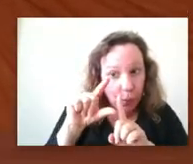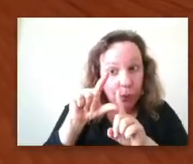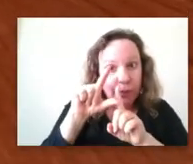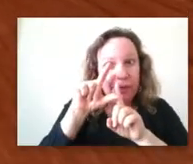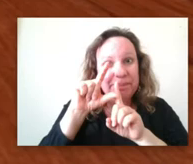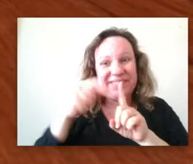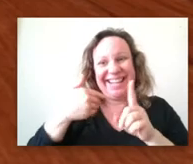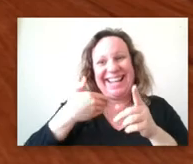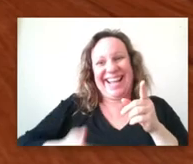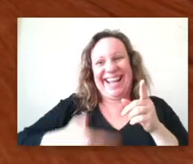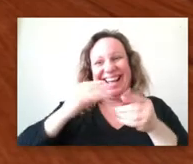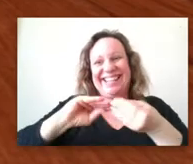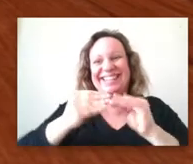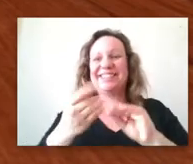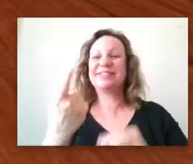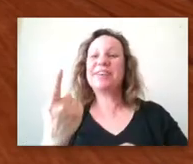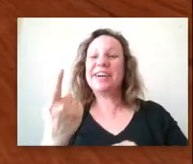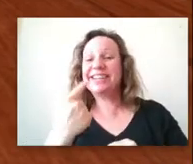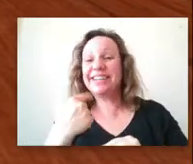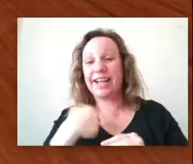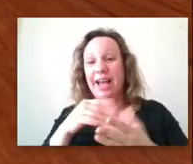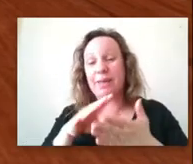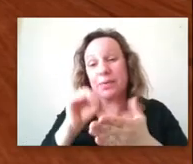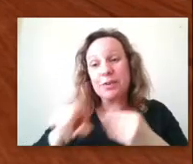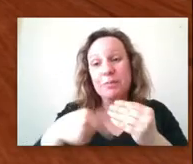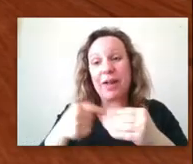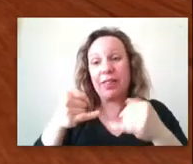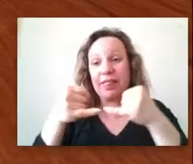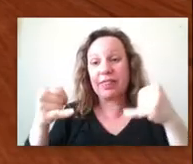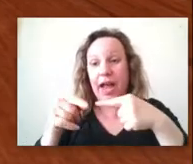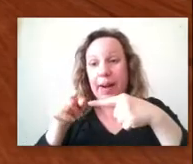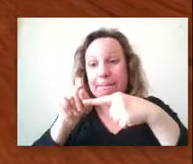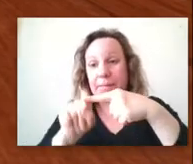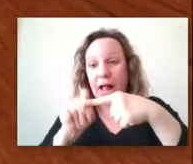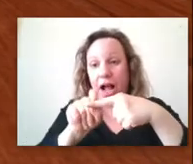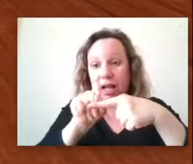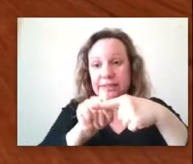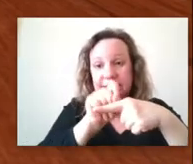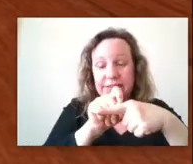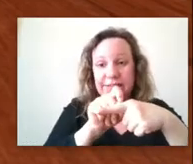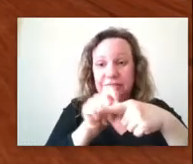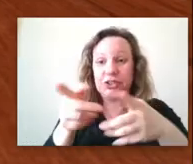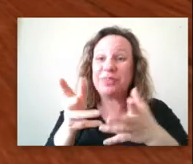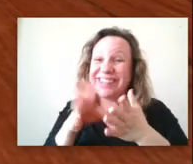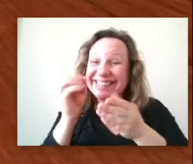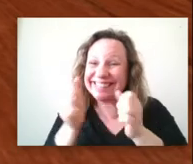I am the number 1, and I am going to learn about line plots today. Would you like to learn about line plots with me?